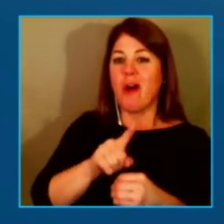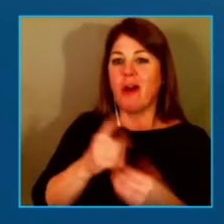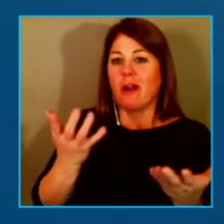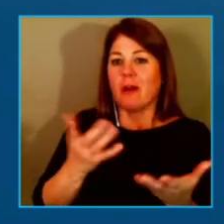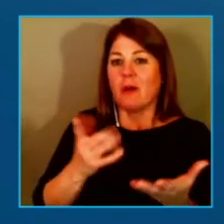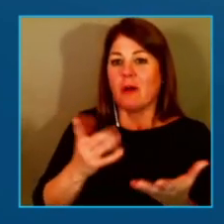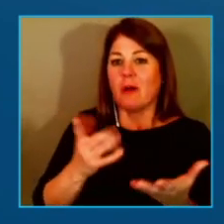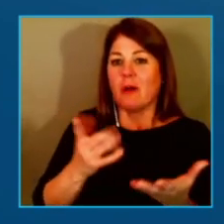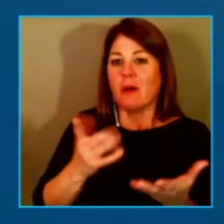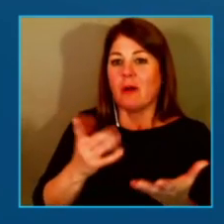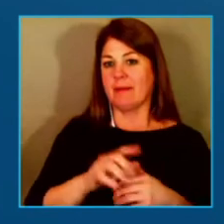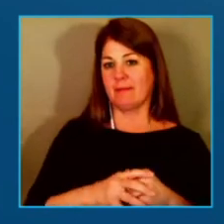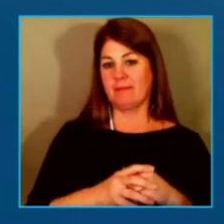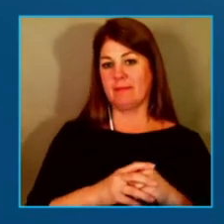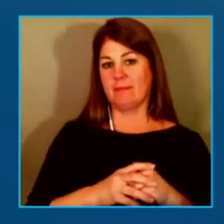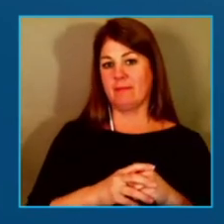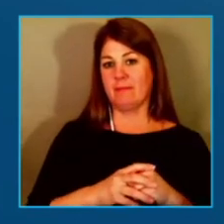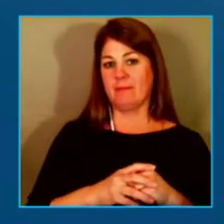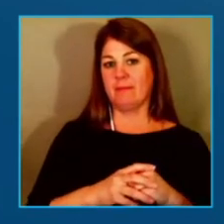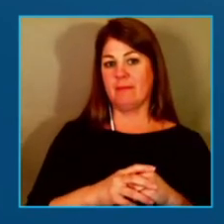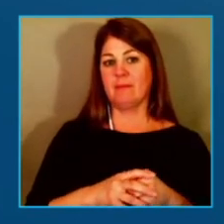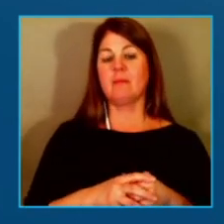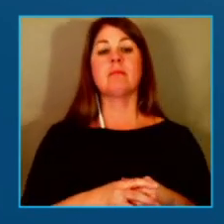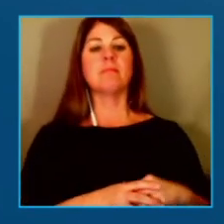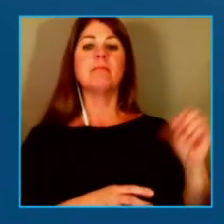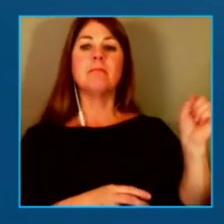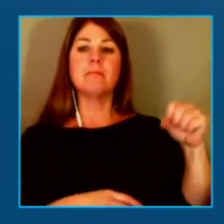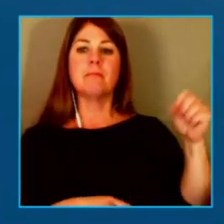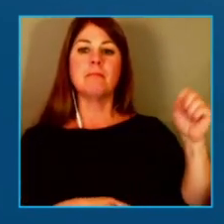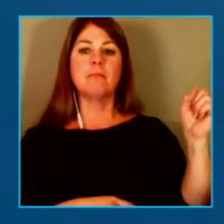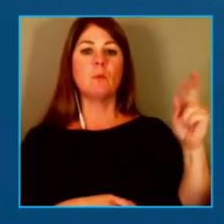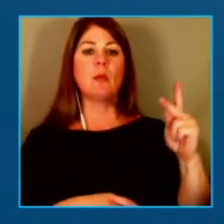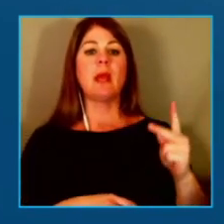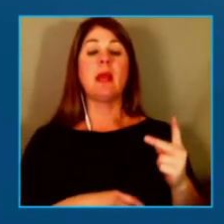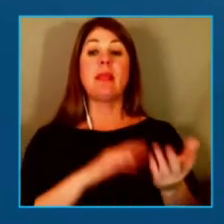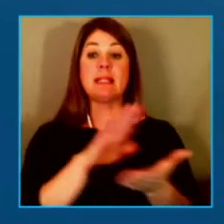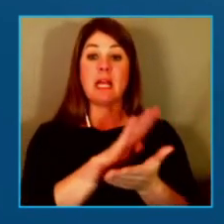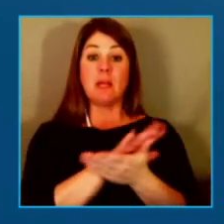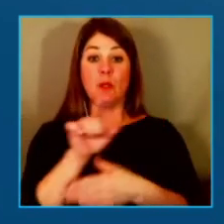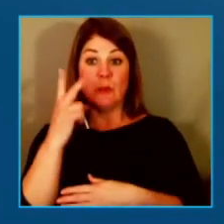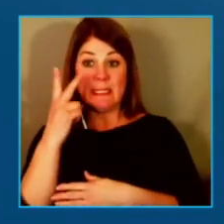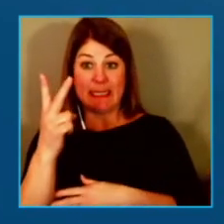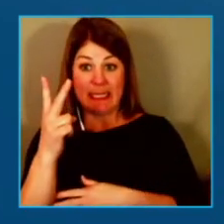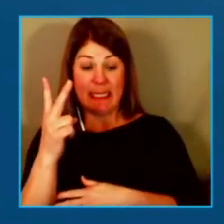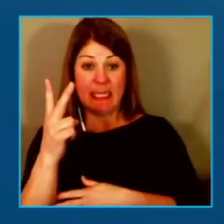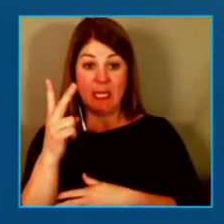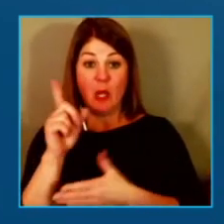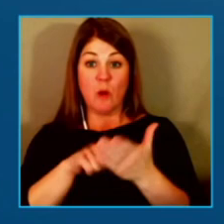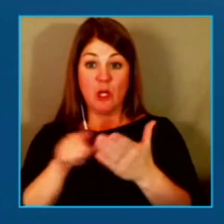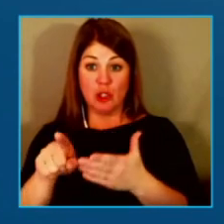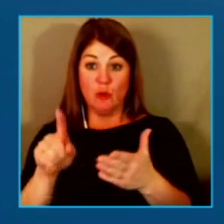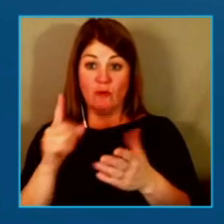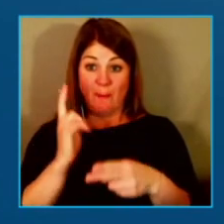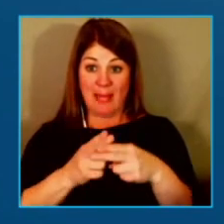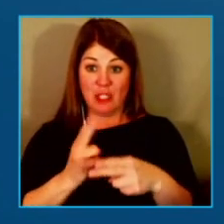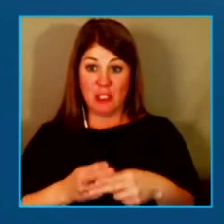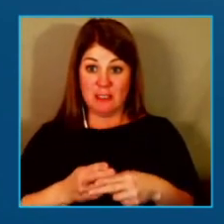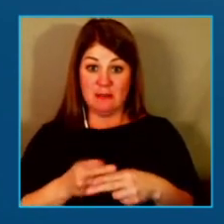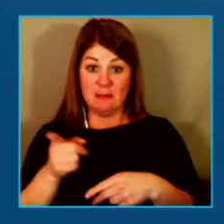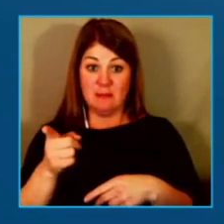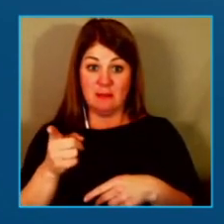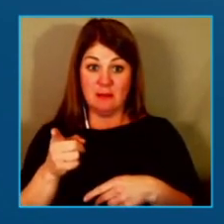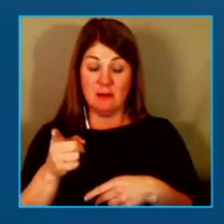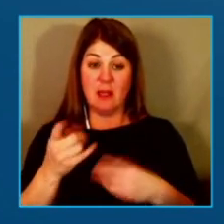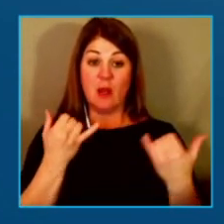that will be part of this committee. Yeah, the document that you were looking at and the ones that you talked about are the current plan that